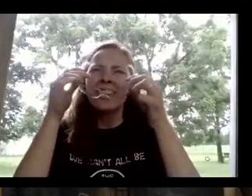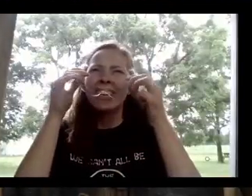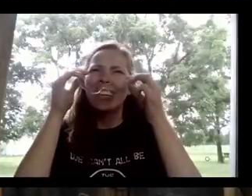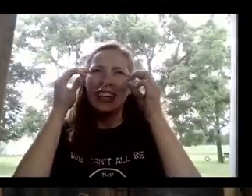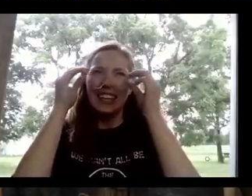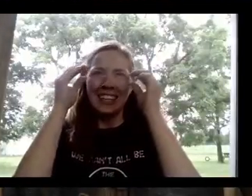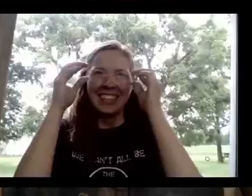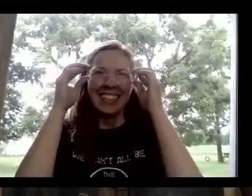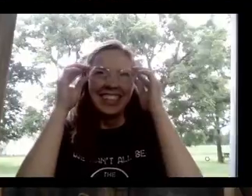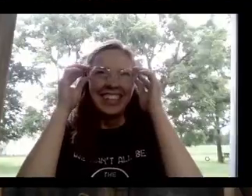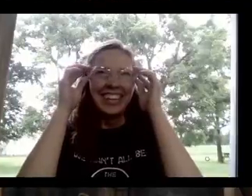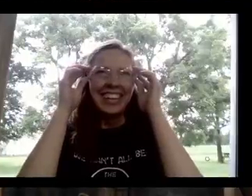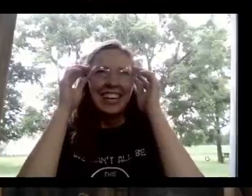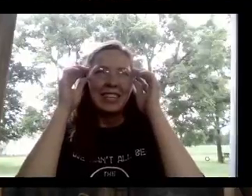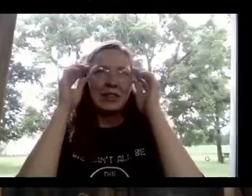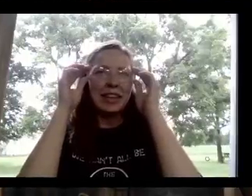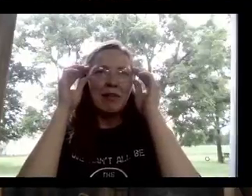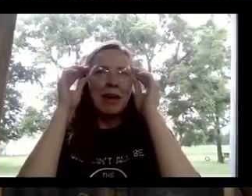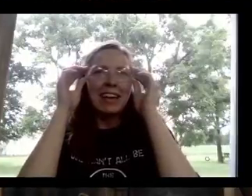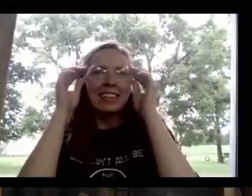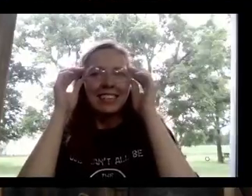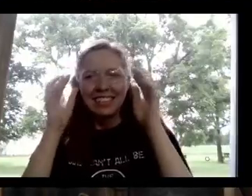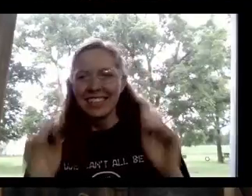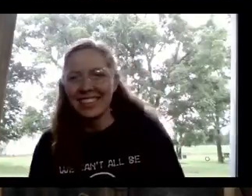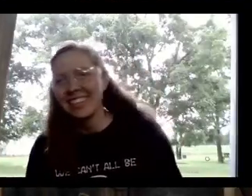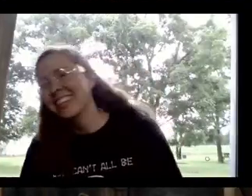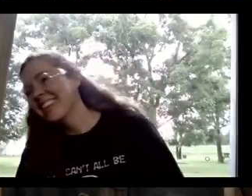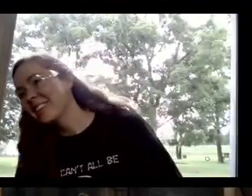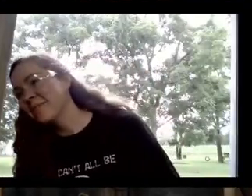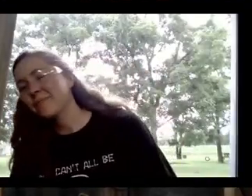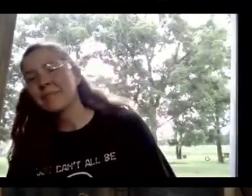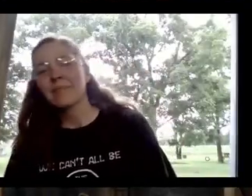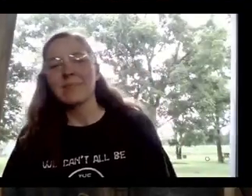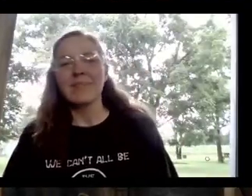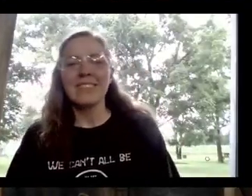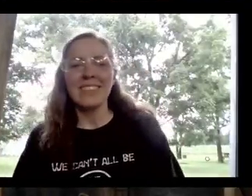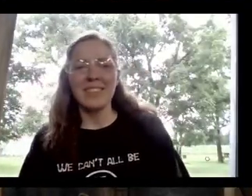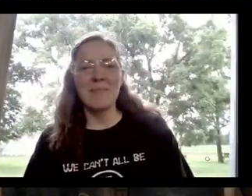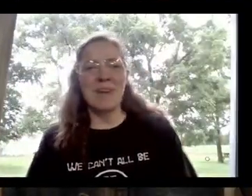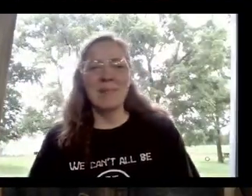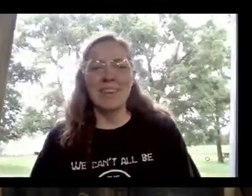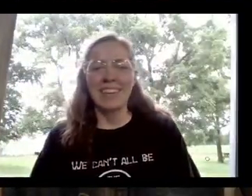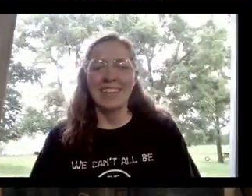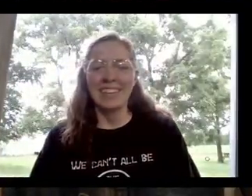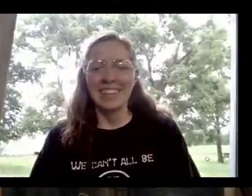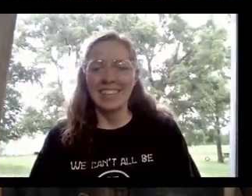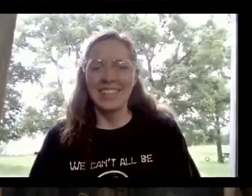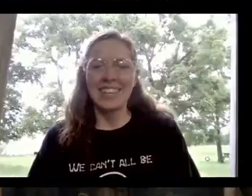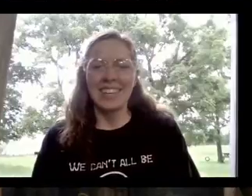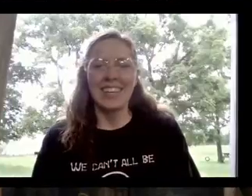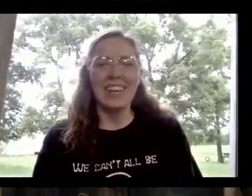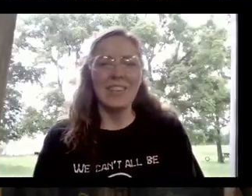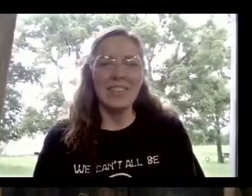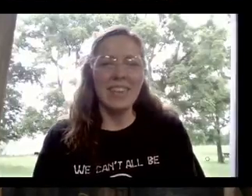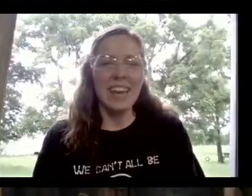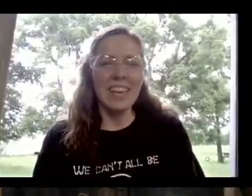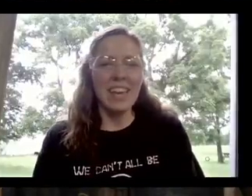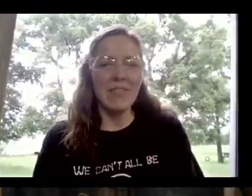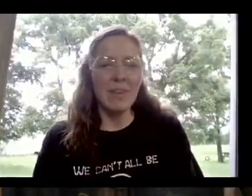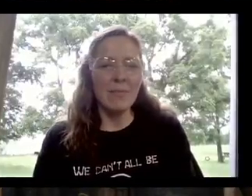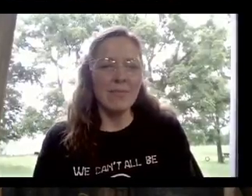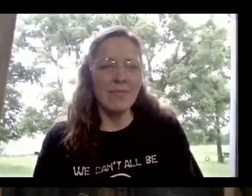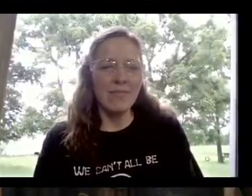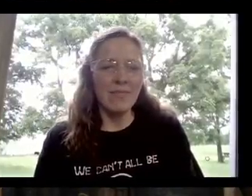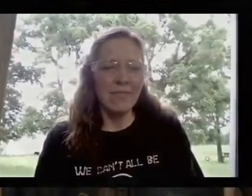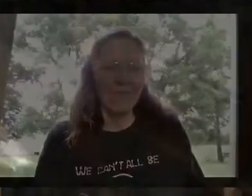Whisper, whisper. Should we leave them hanging? Maybe. Well, I don't know if they can see there. Can they? Yeah, they